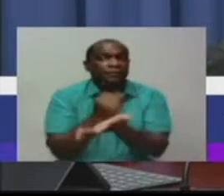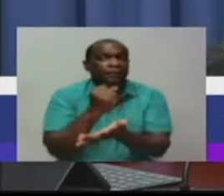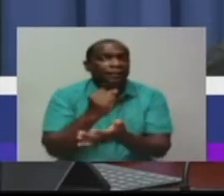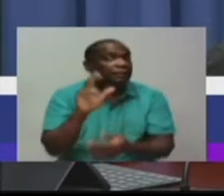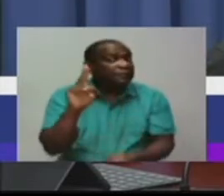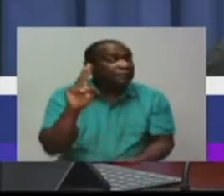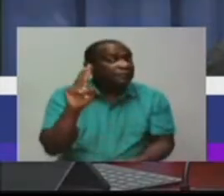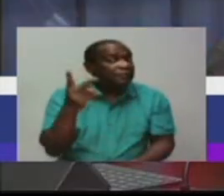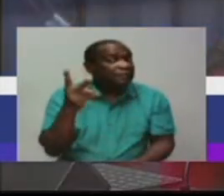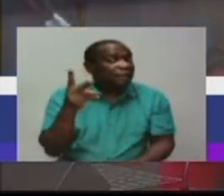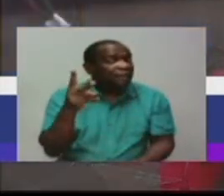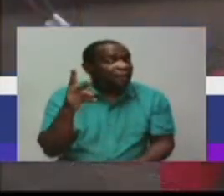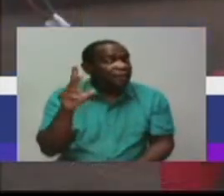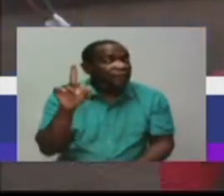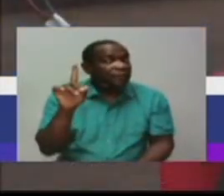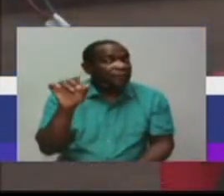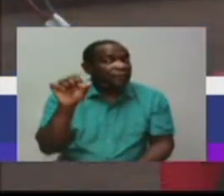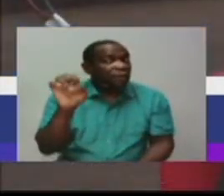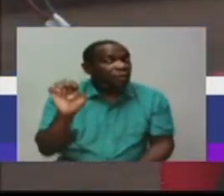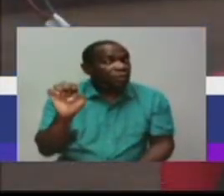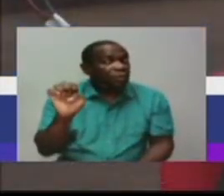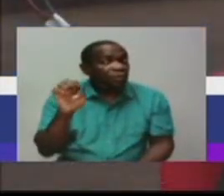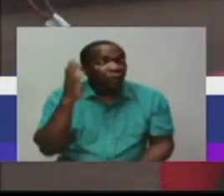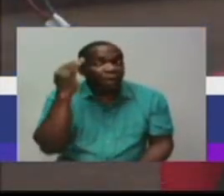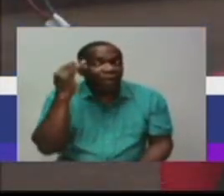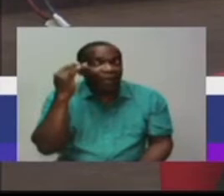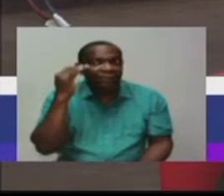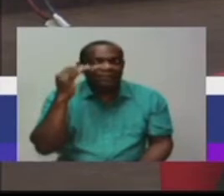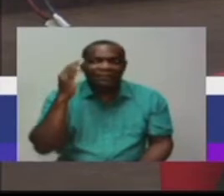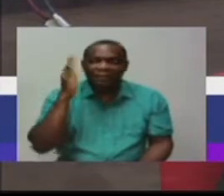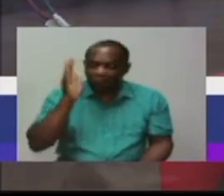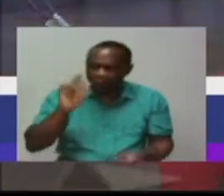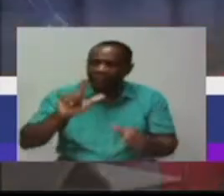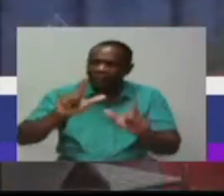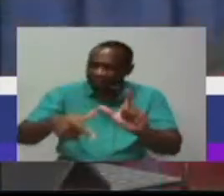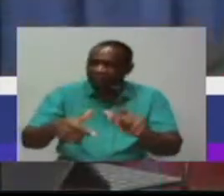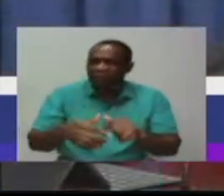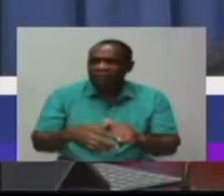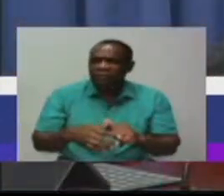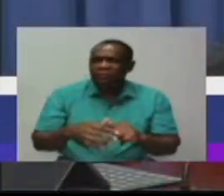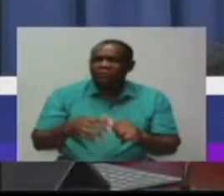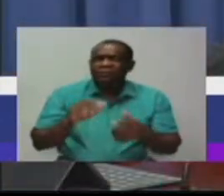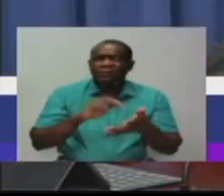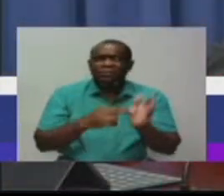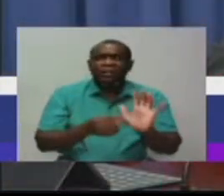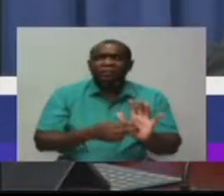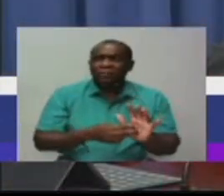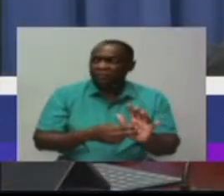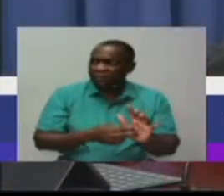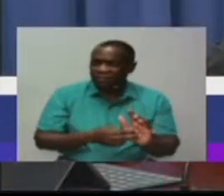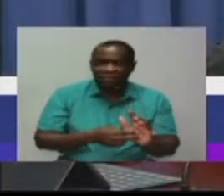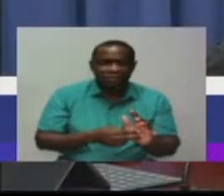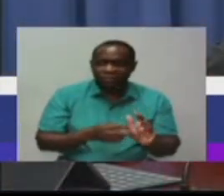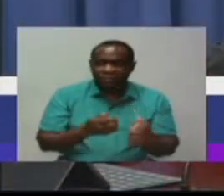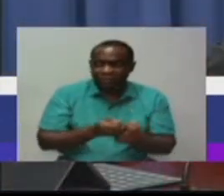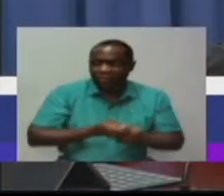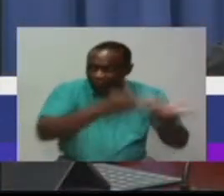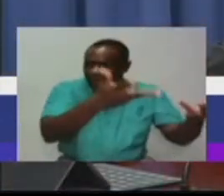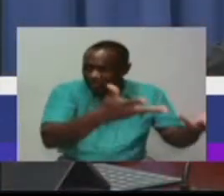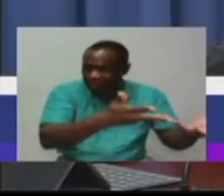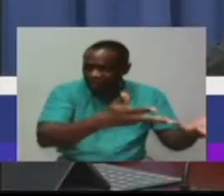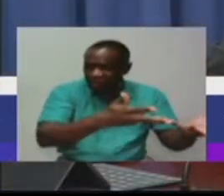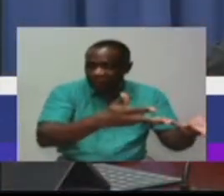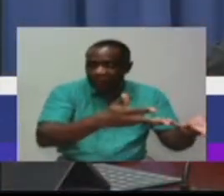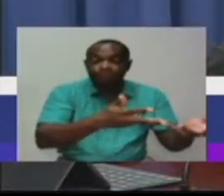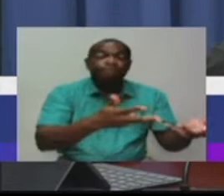ourselves throwing away these vaccines or giving away? We are doing that so we don't have to throw away vaccines. What happens